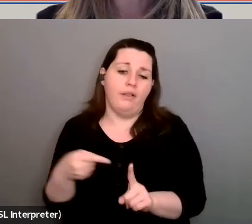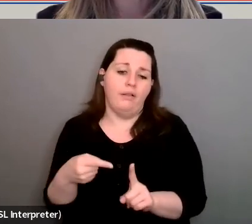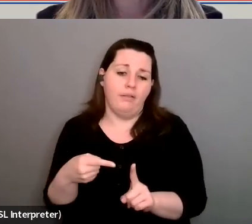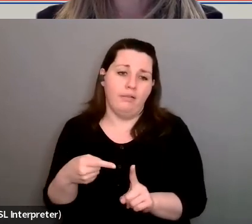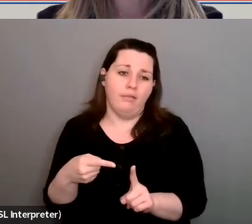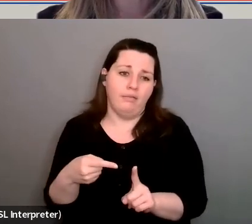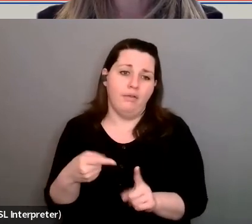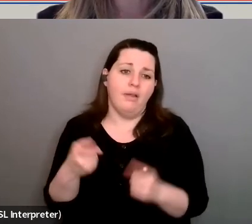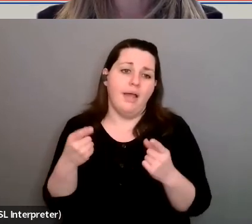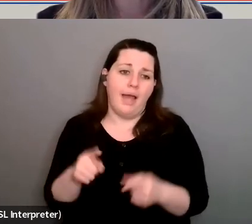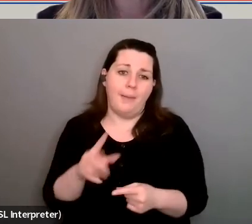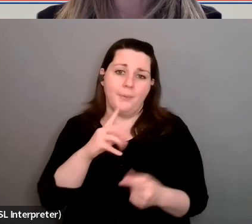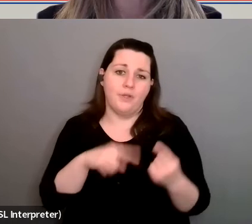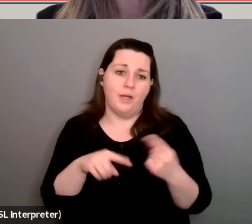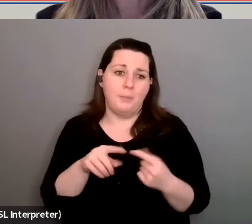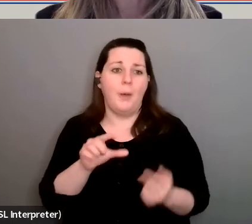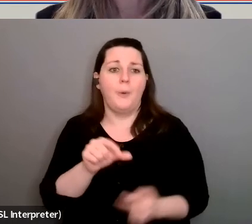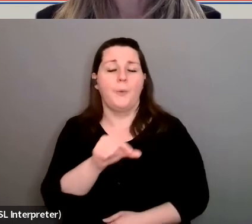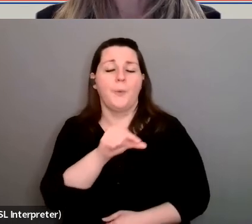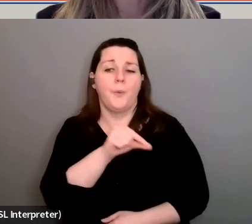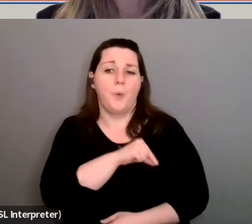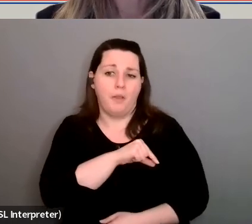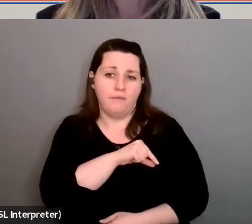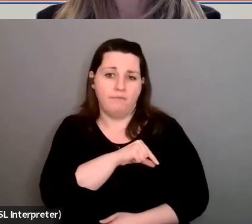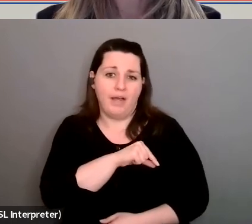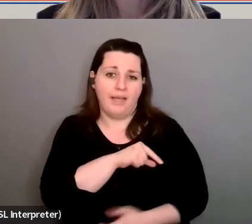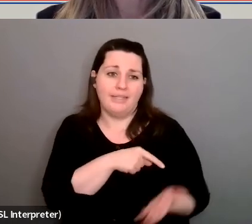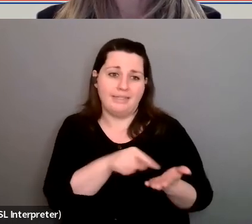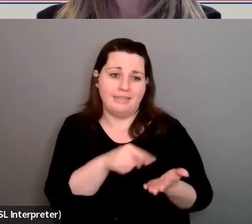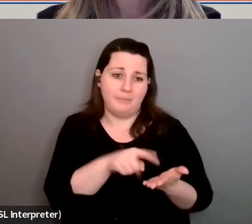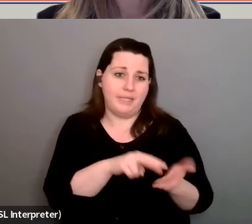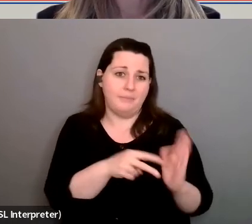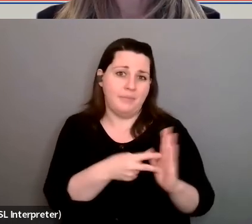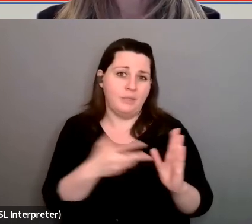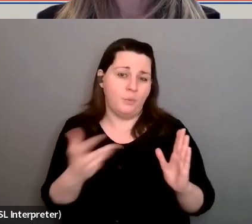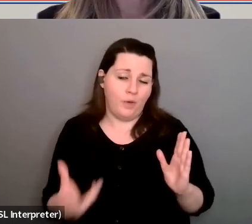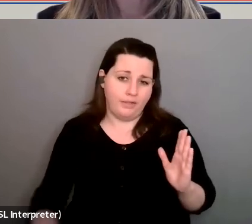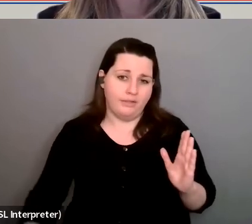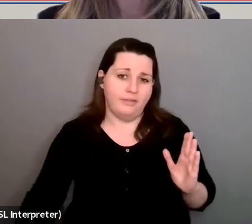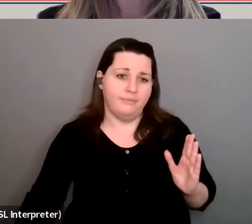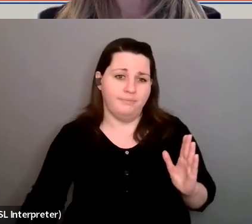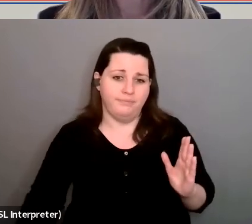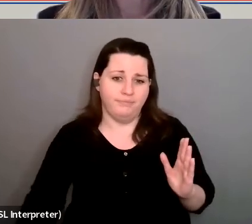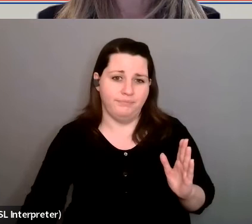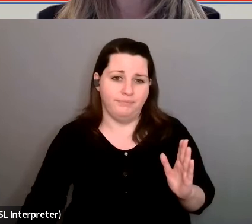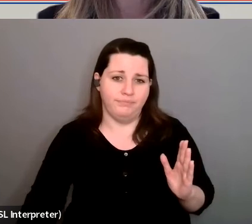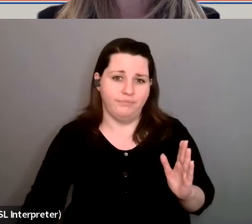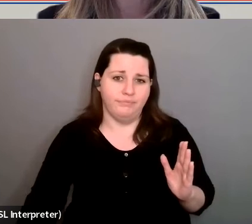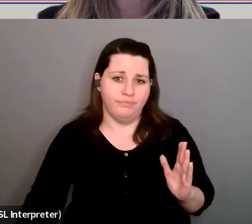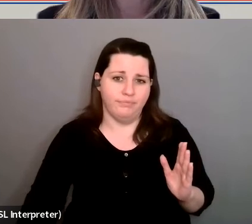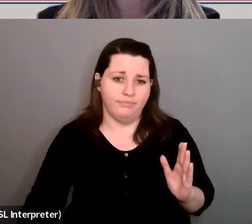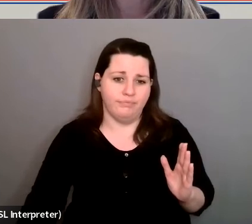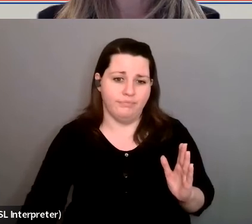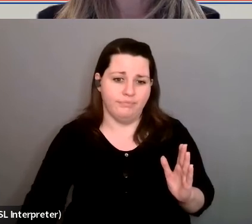we talked about what a qualified expense is. Sorry, I probably should just talk without